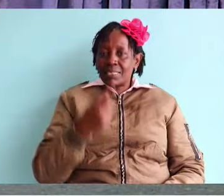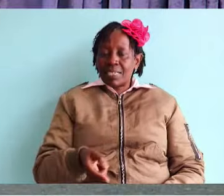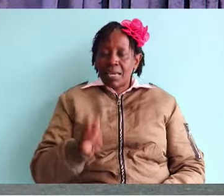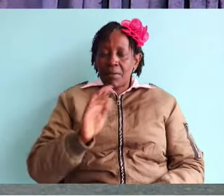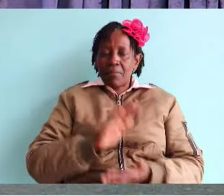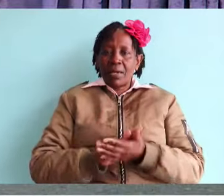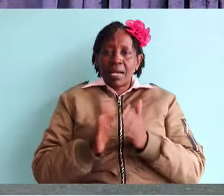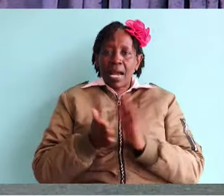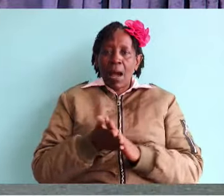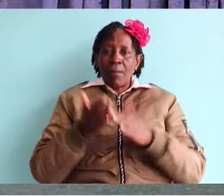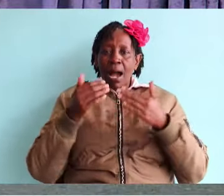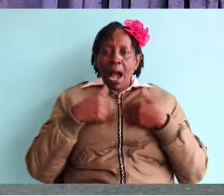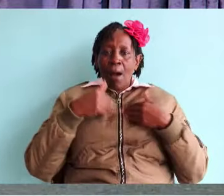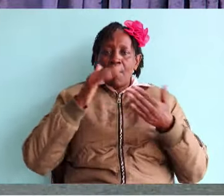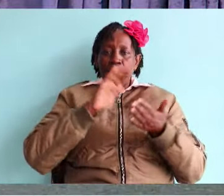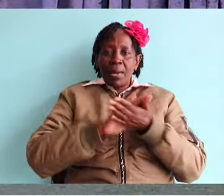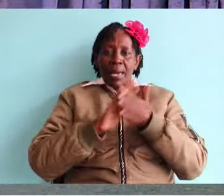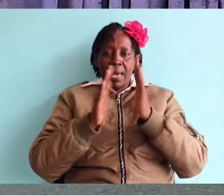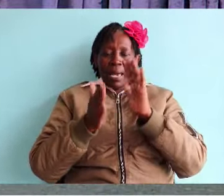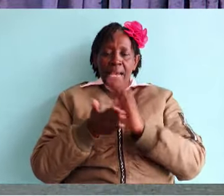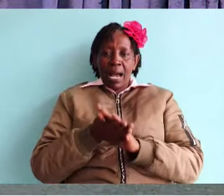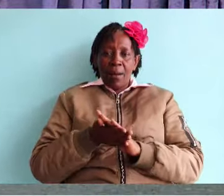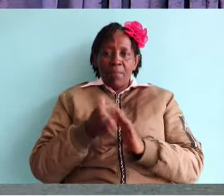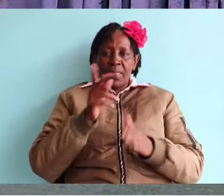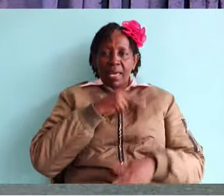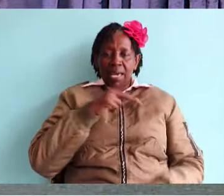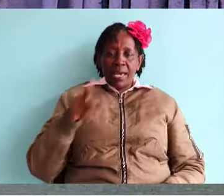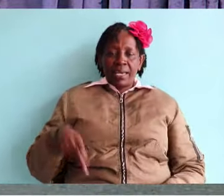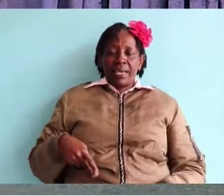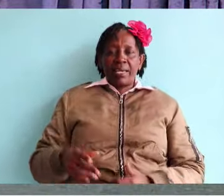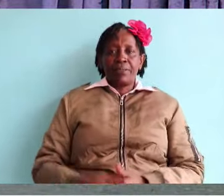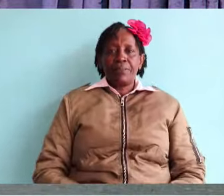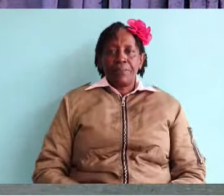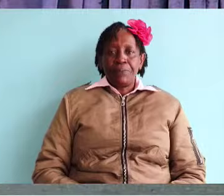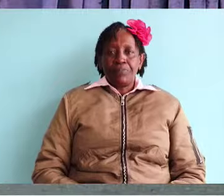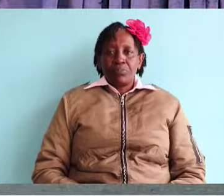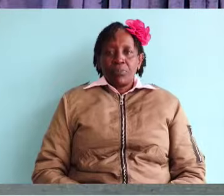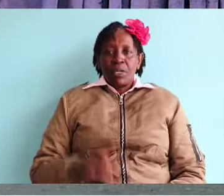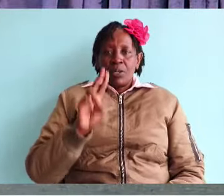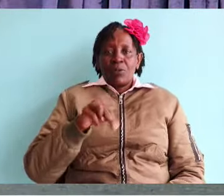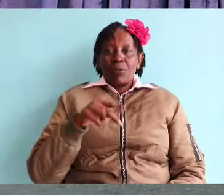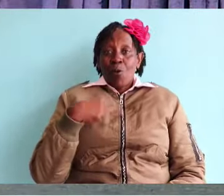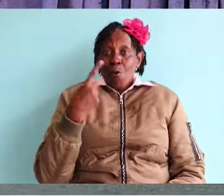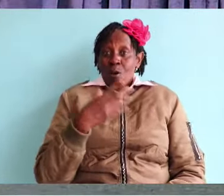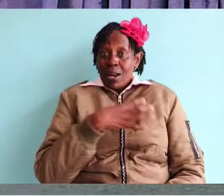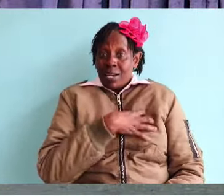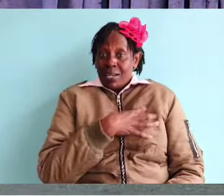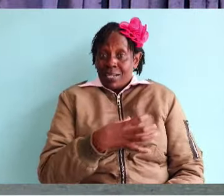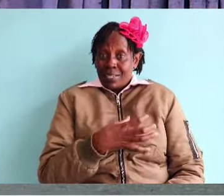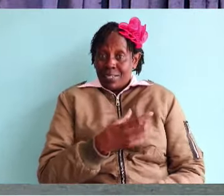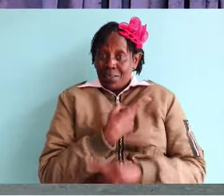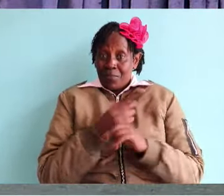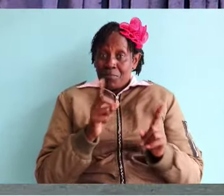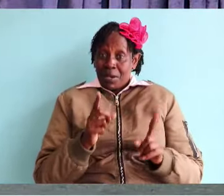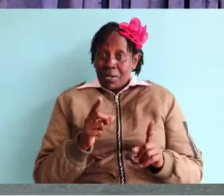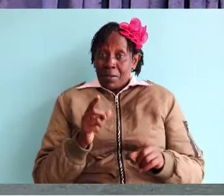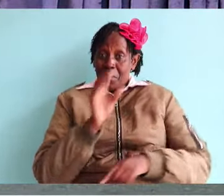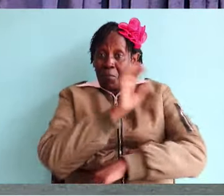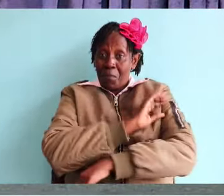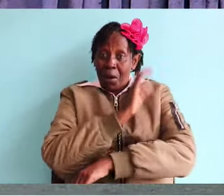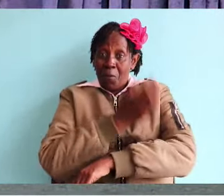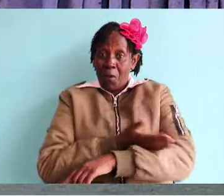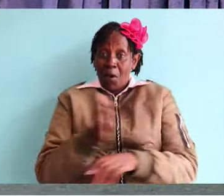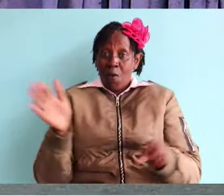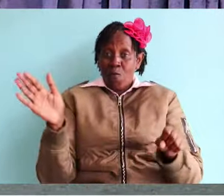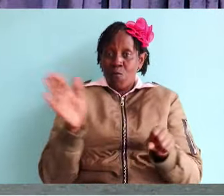has become. He has become the king. He has become not only rich, but he has become powerful, he has